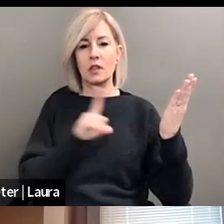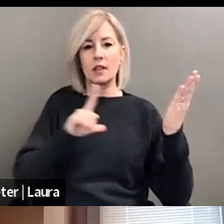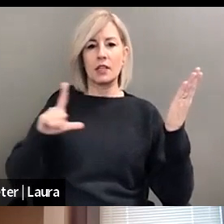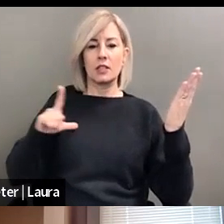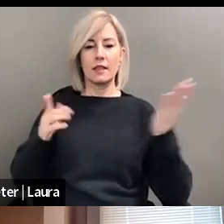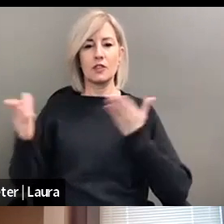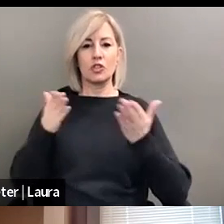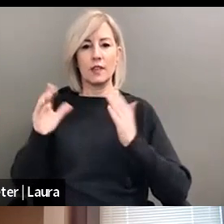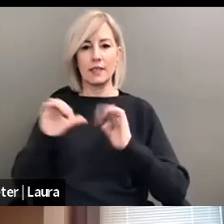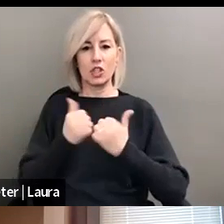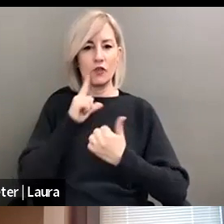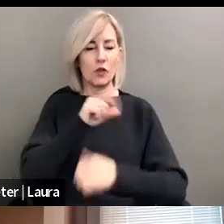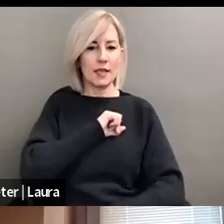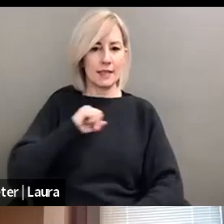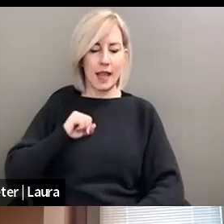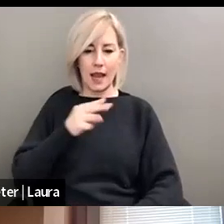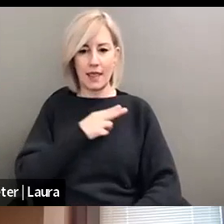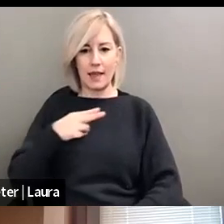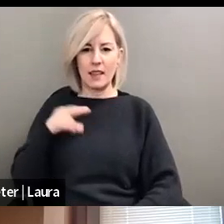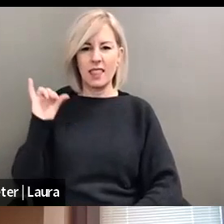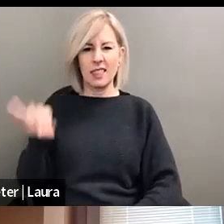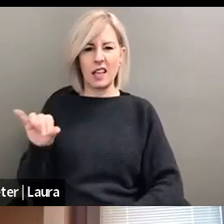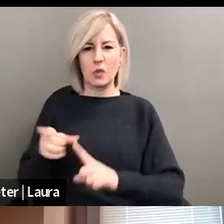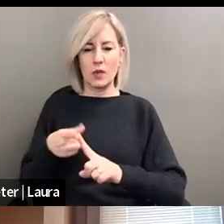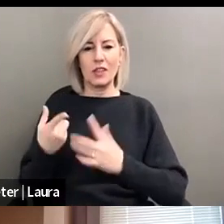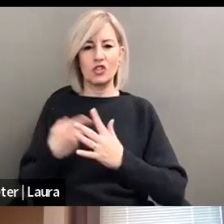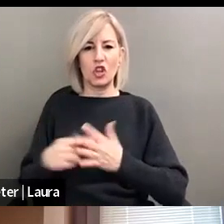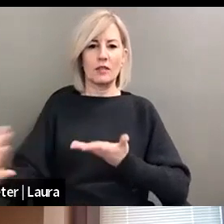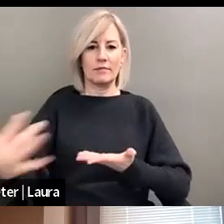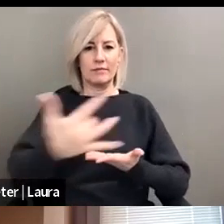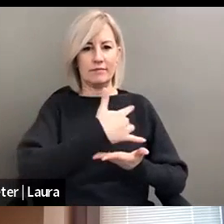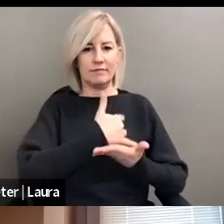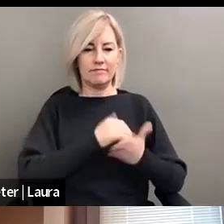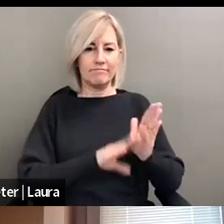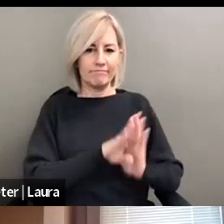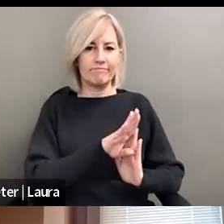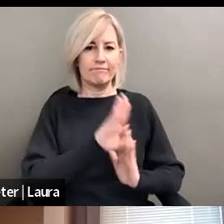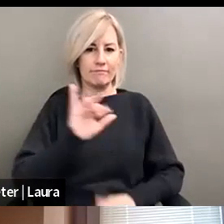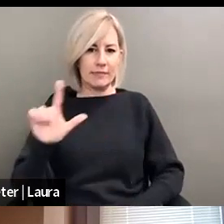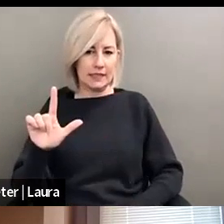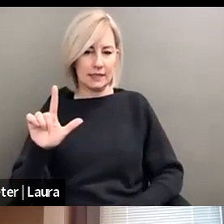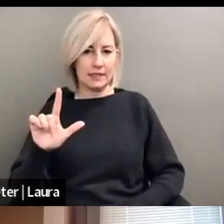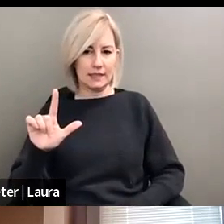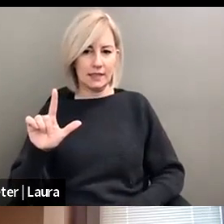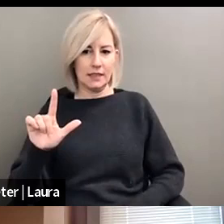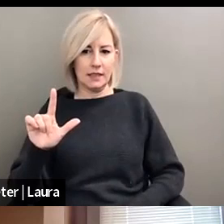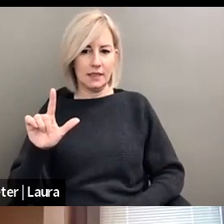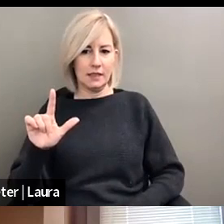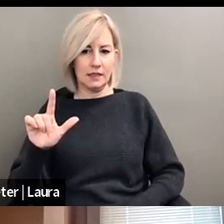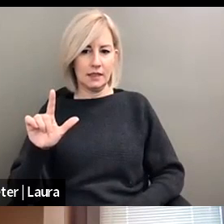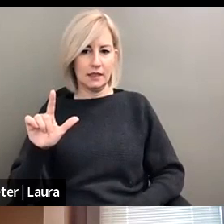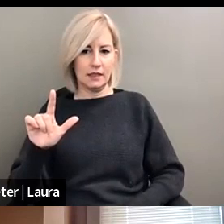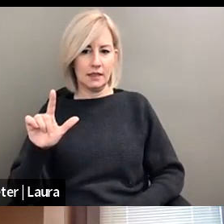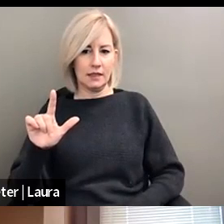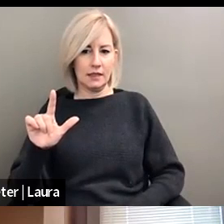for the House and the Senate. That's when we start formulating the bill. And then, so then